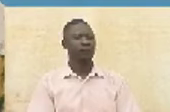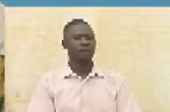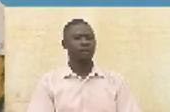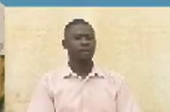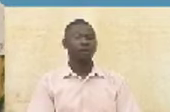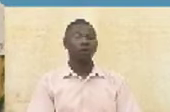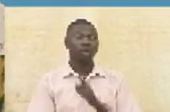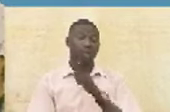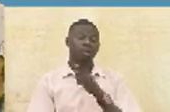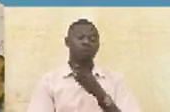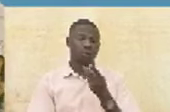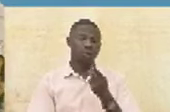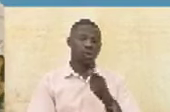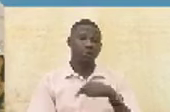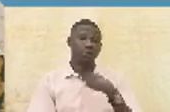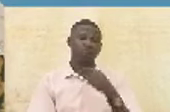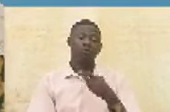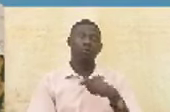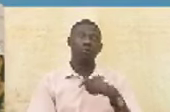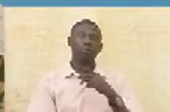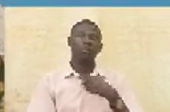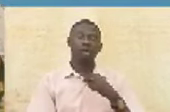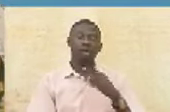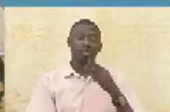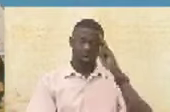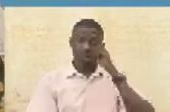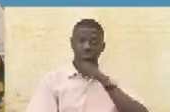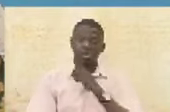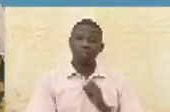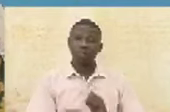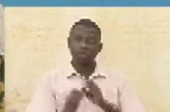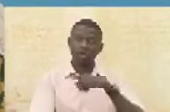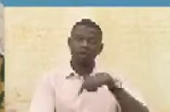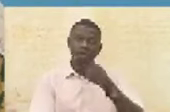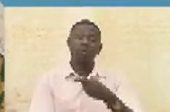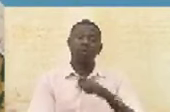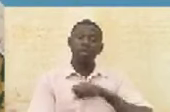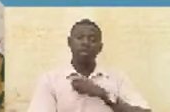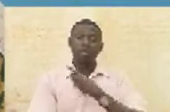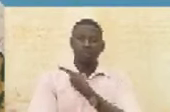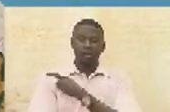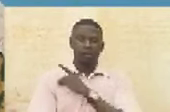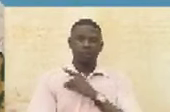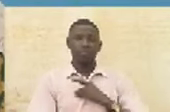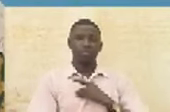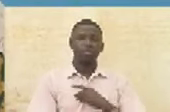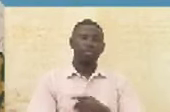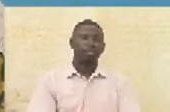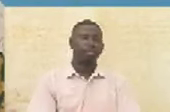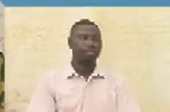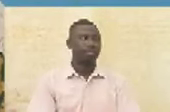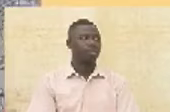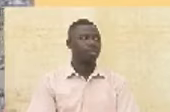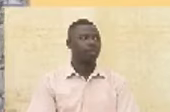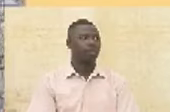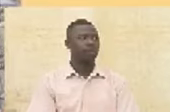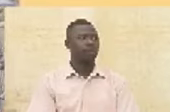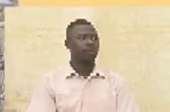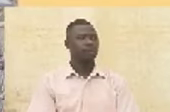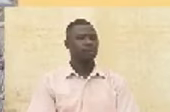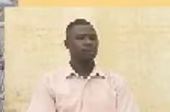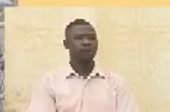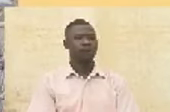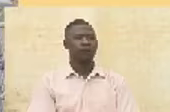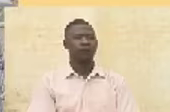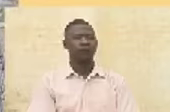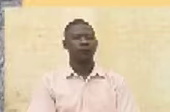Well, that money was the amount my brother spent for my treatment. We may need to follow up on